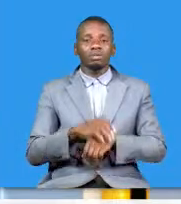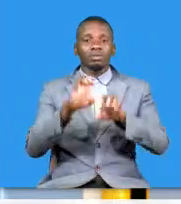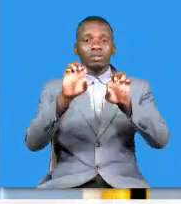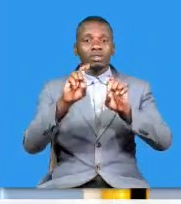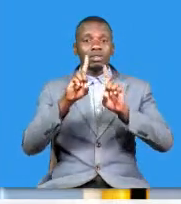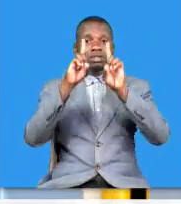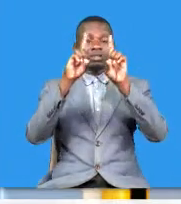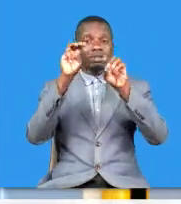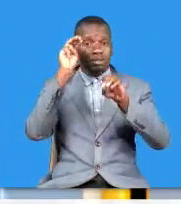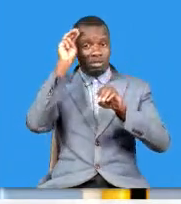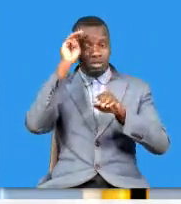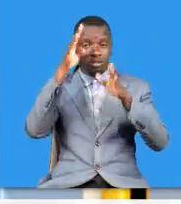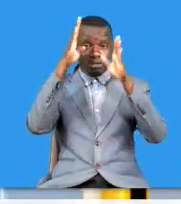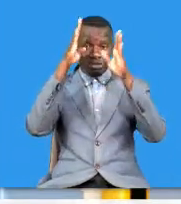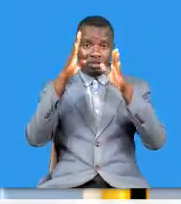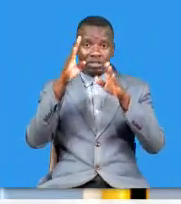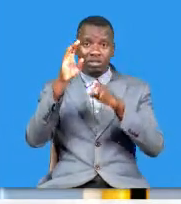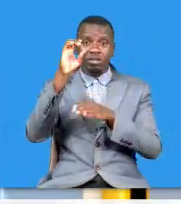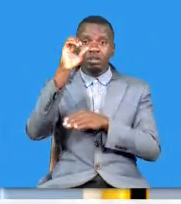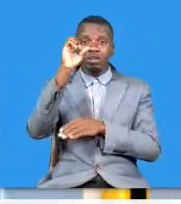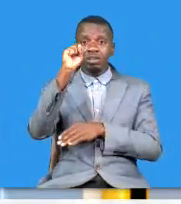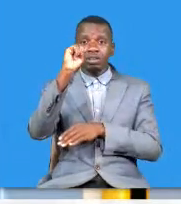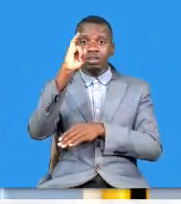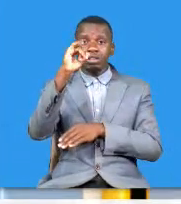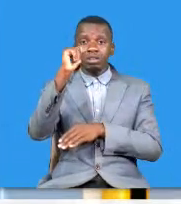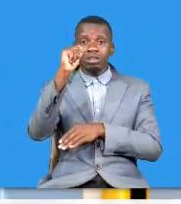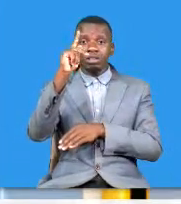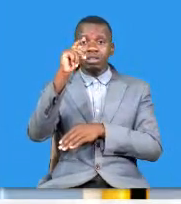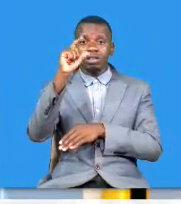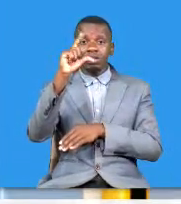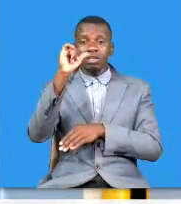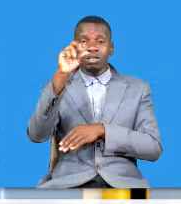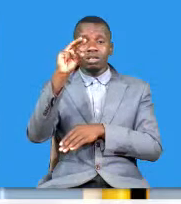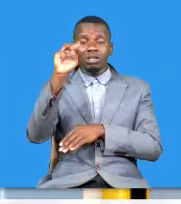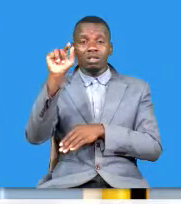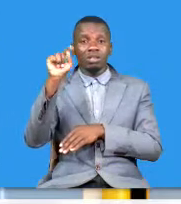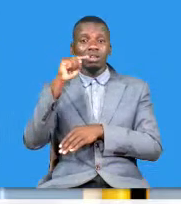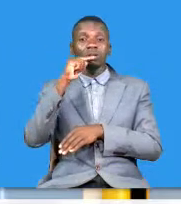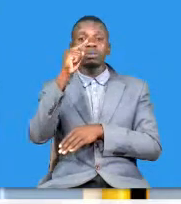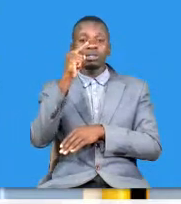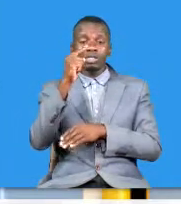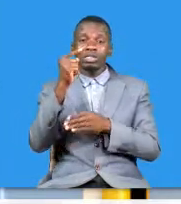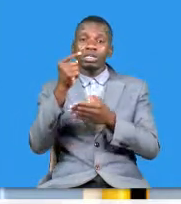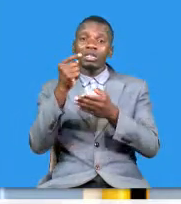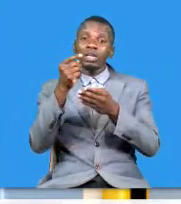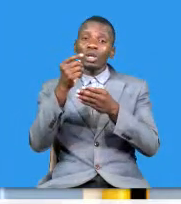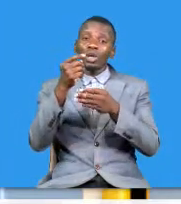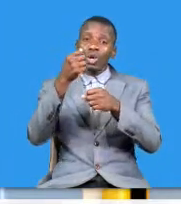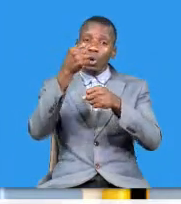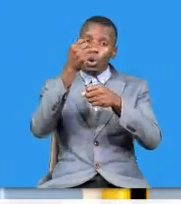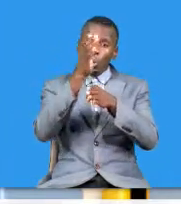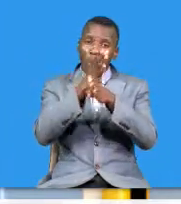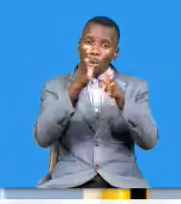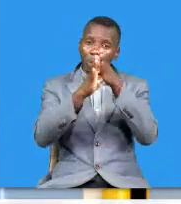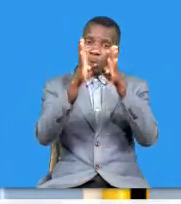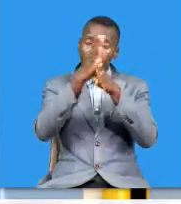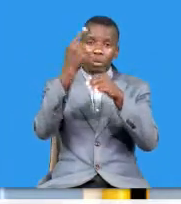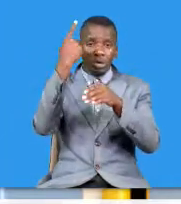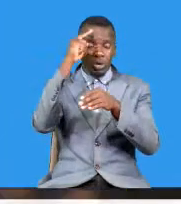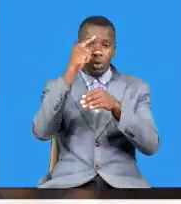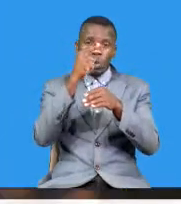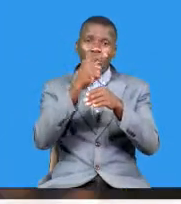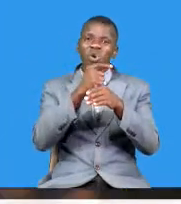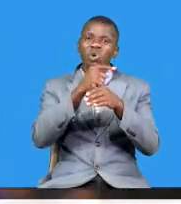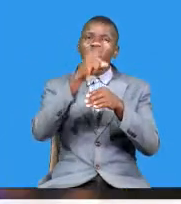Education Minister Douglas Siagarima says the construction of Shungu Namtitima Secondary School in